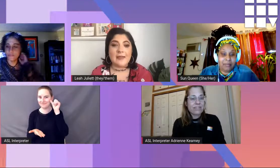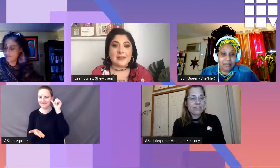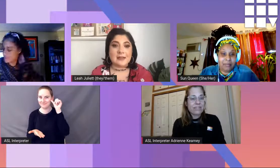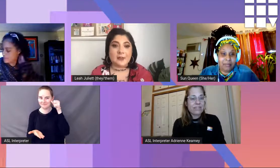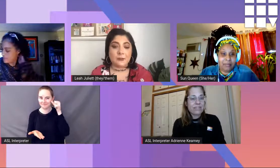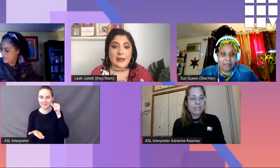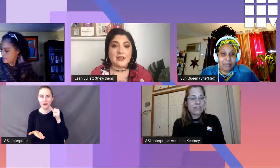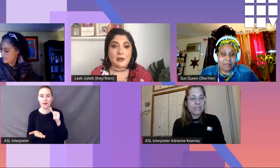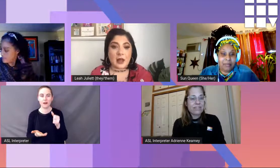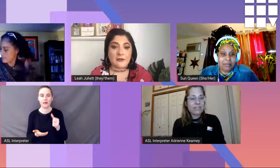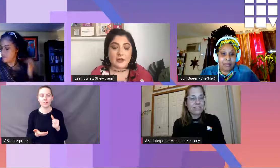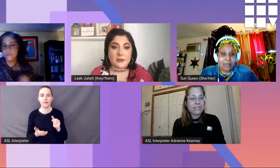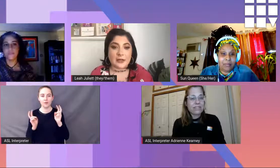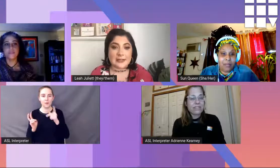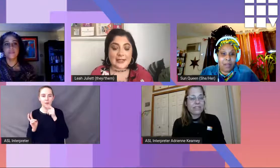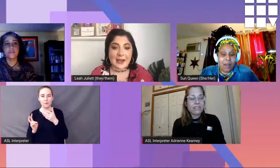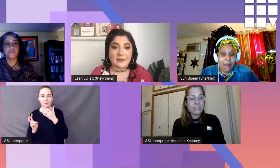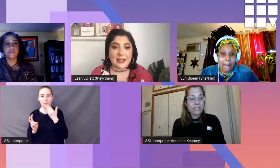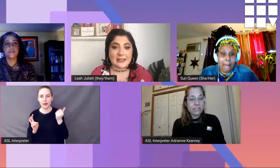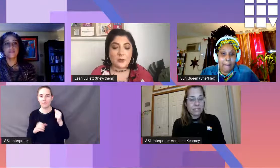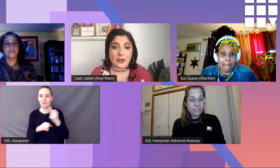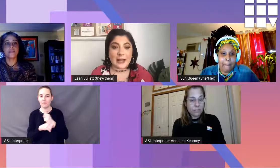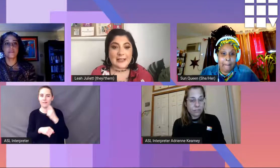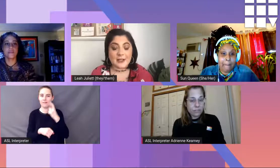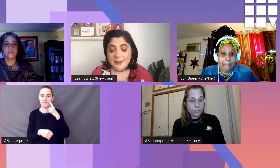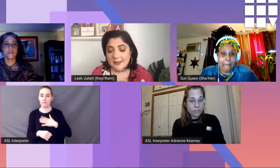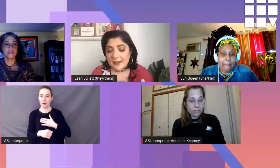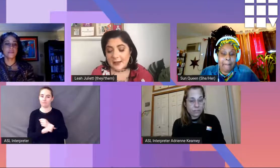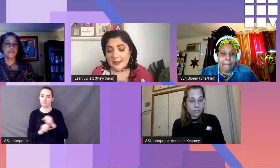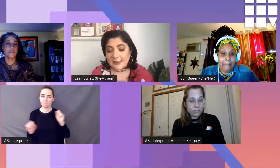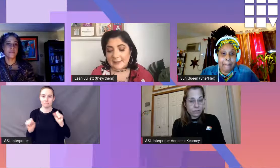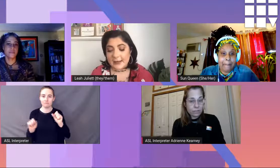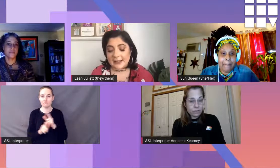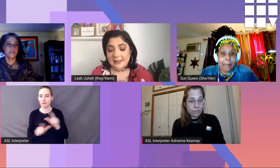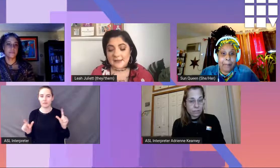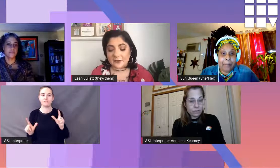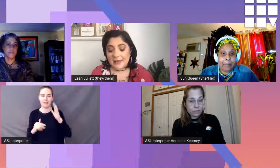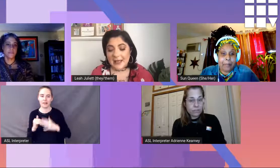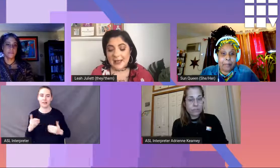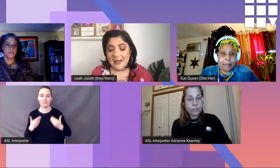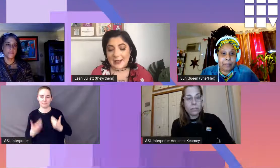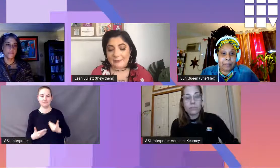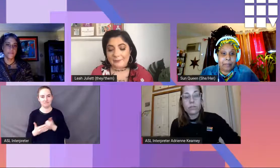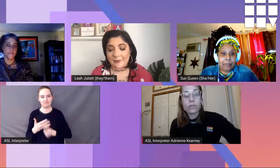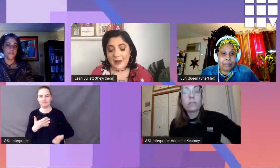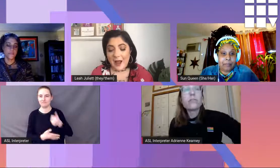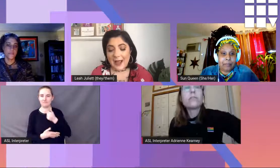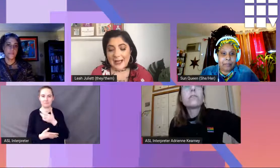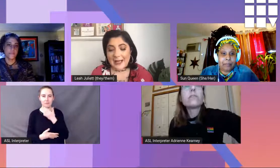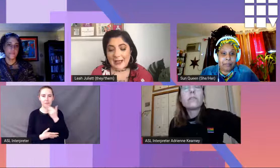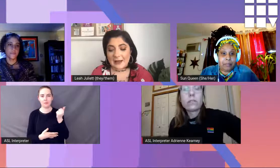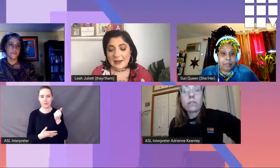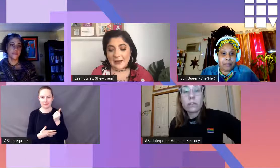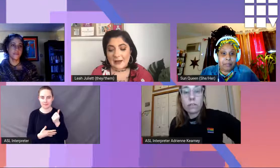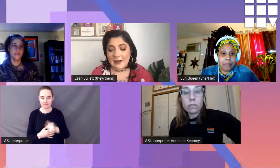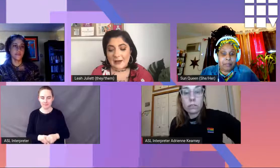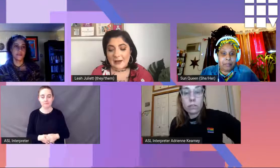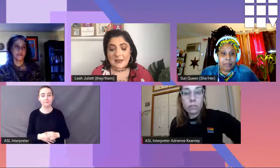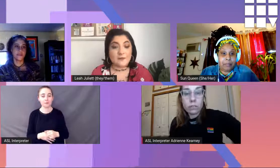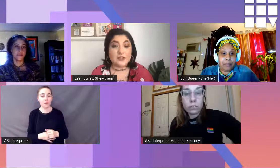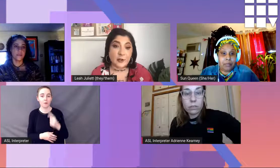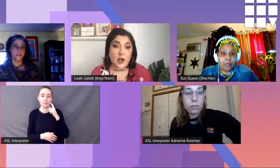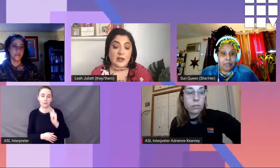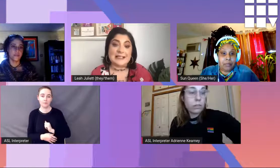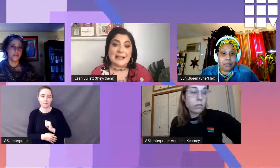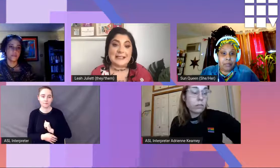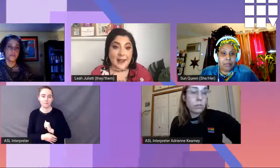That I think is the through line to a lot of our stories as advocates and organizers. At least for me, I